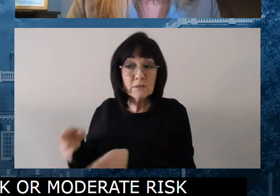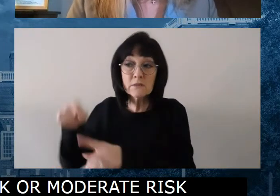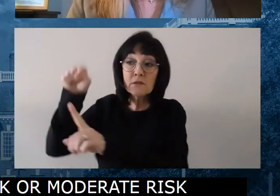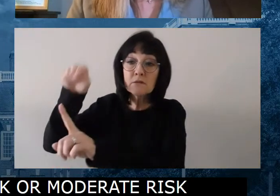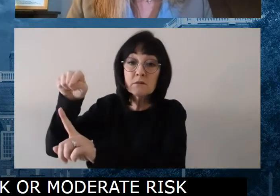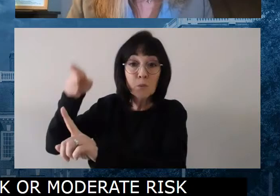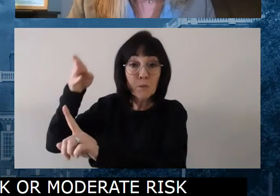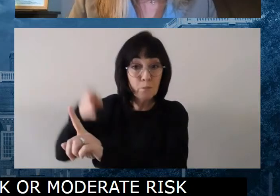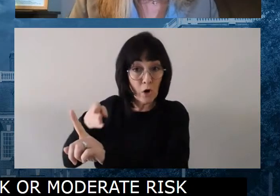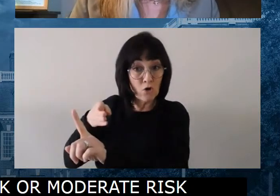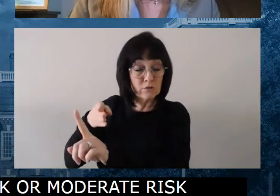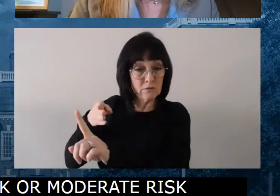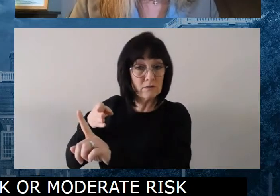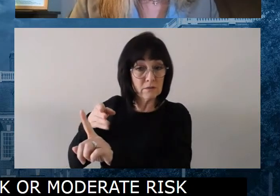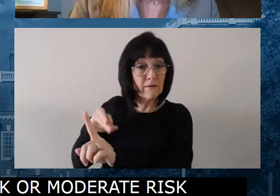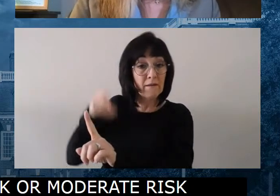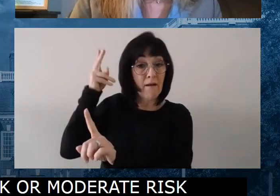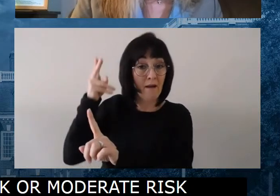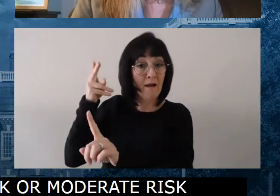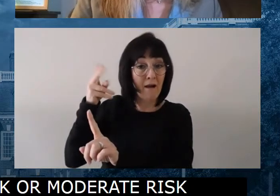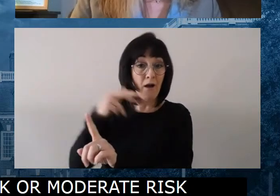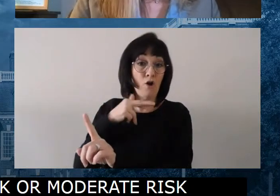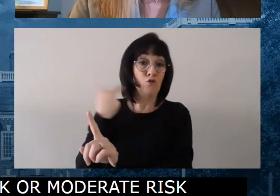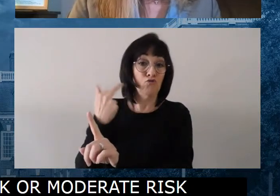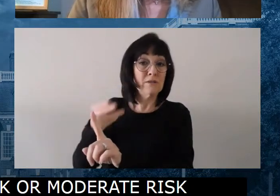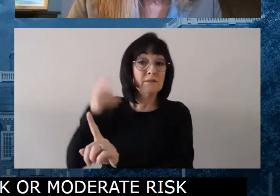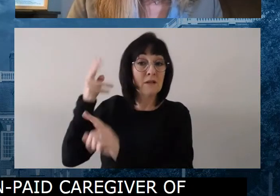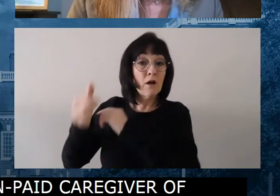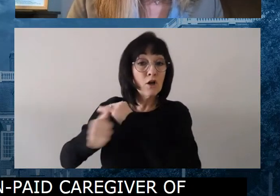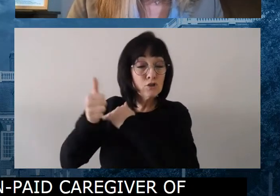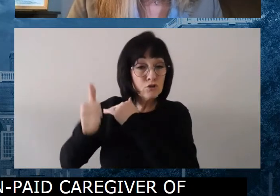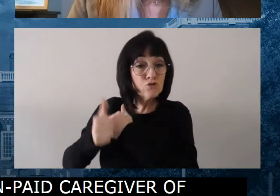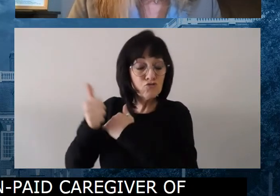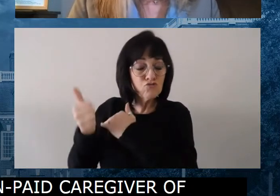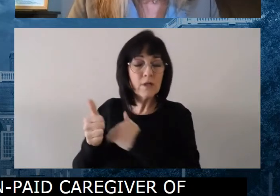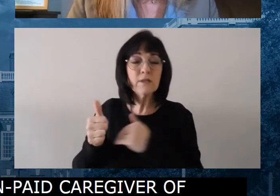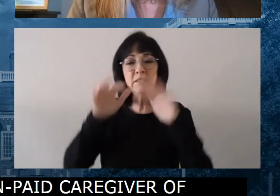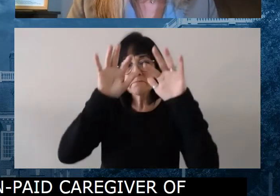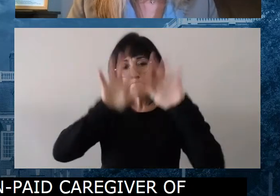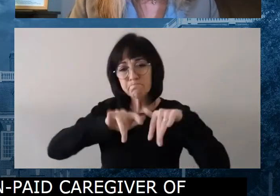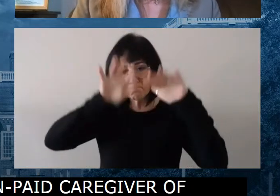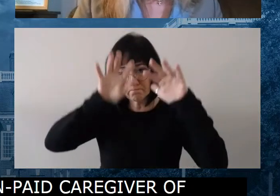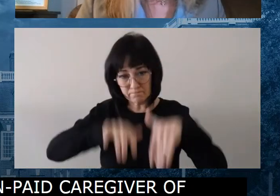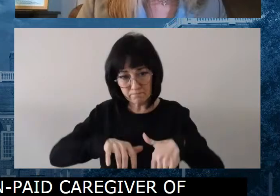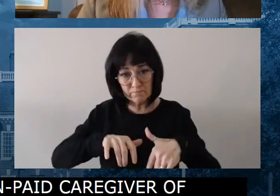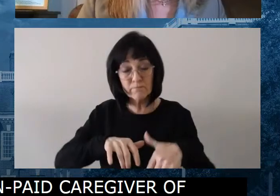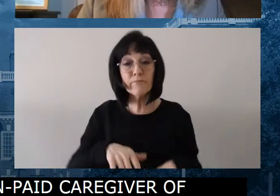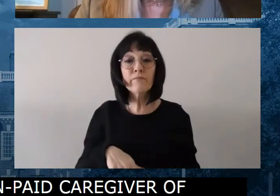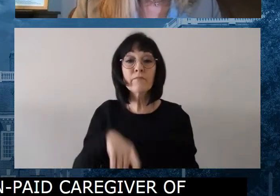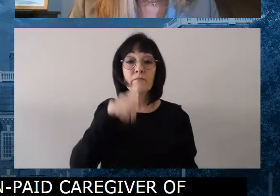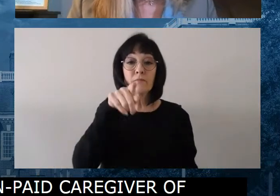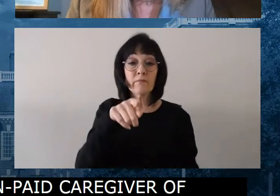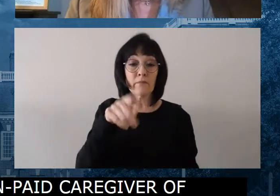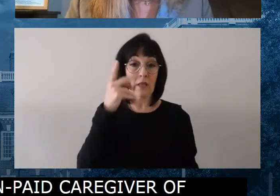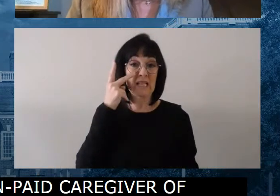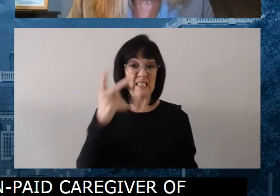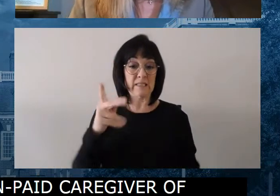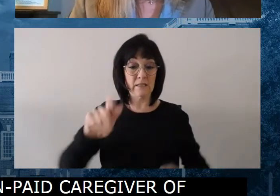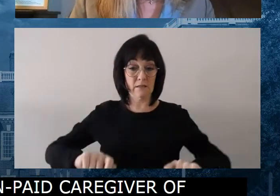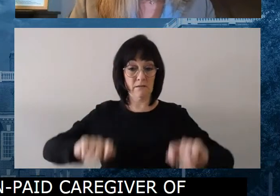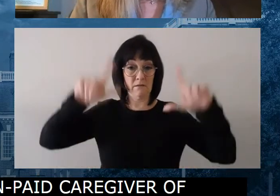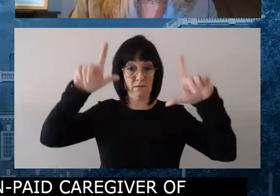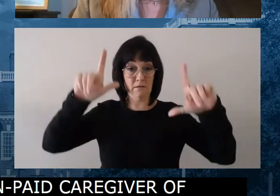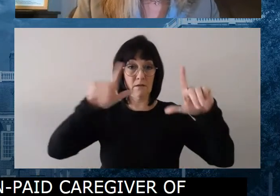we go into a little bit more detail. Once you submit, so on the screen, you'll see that